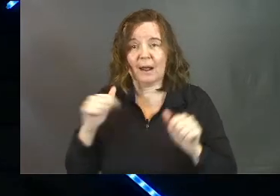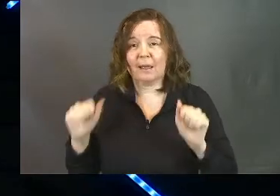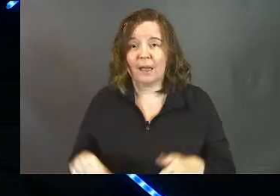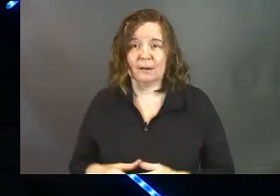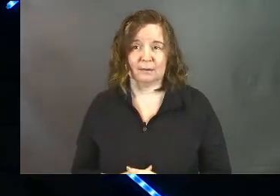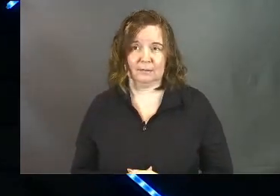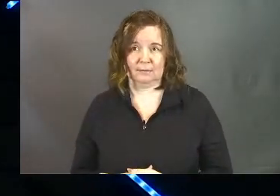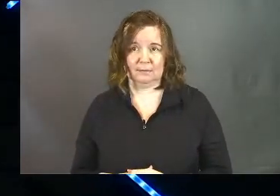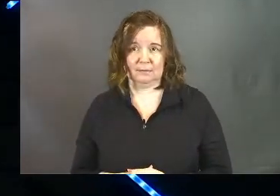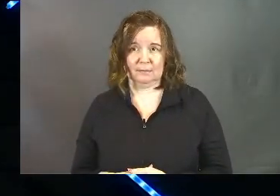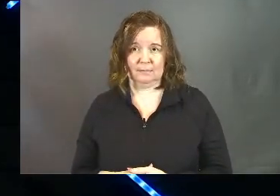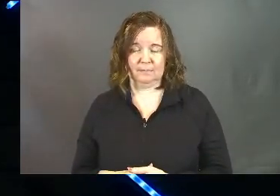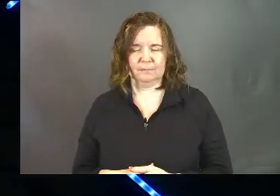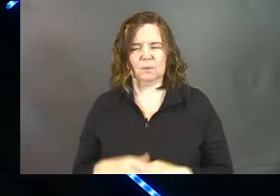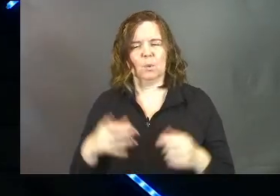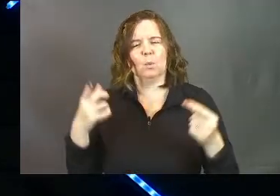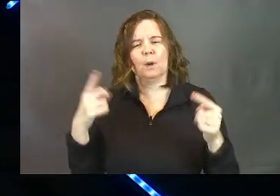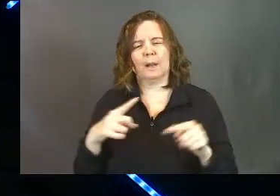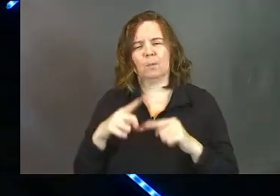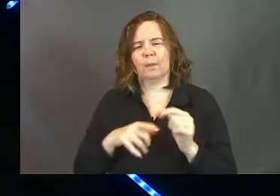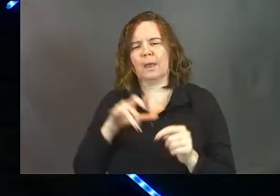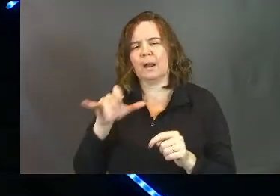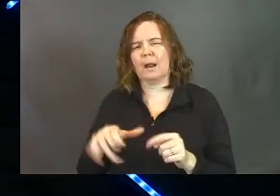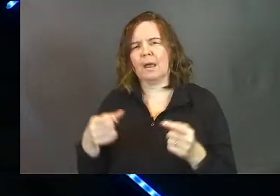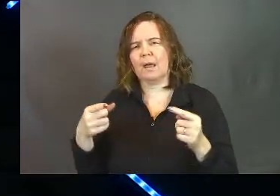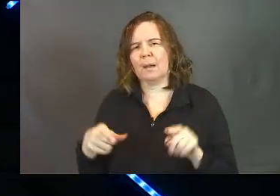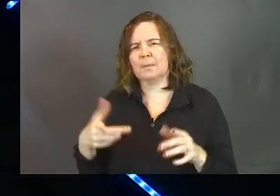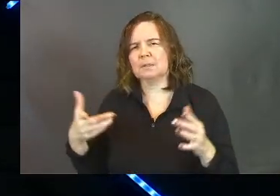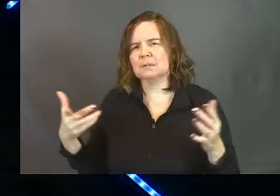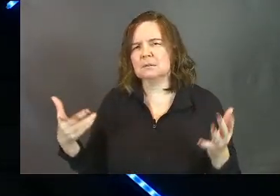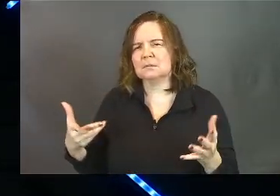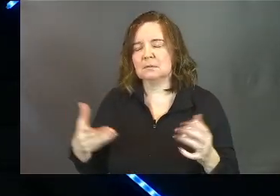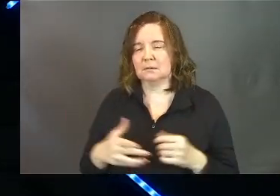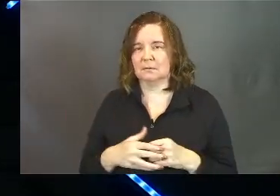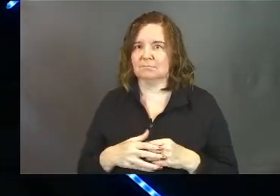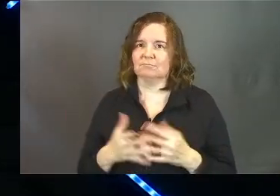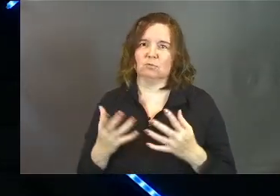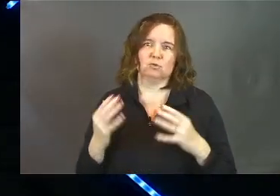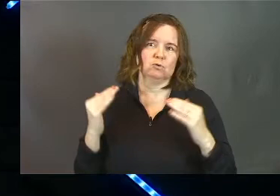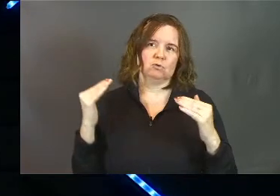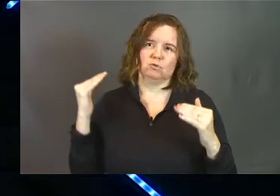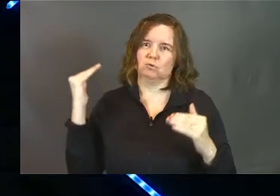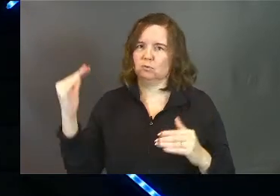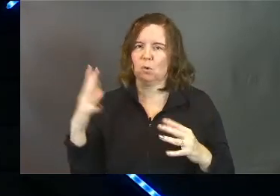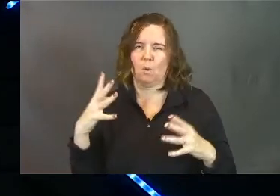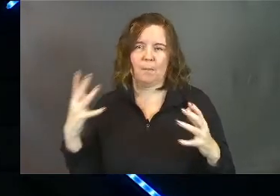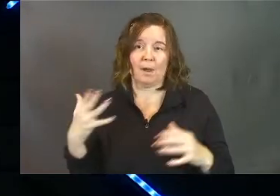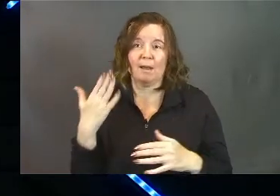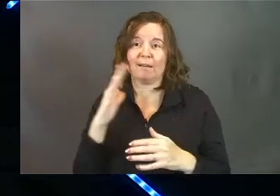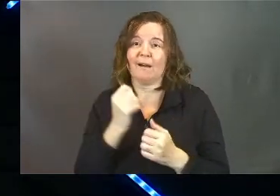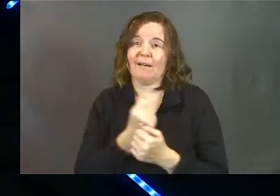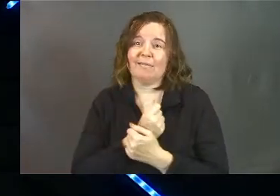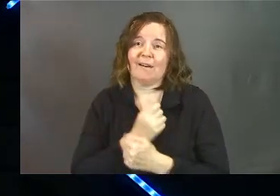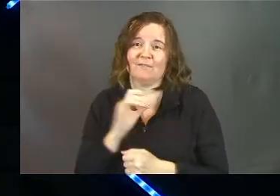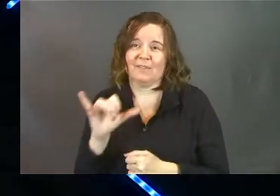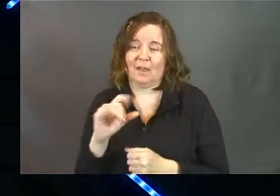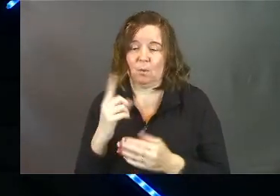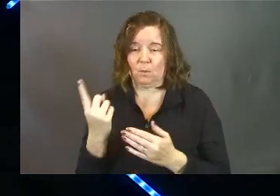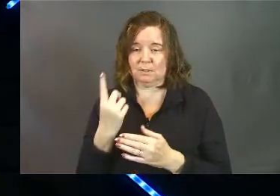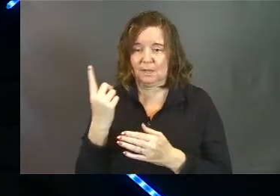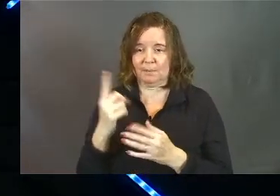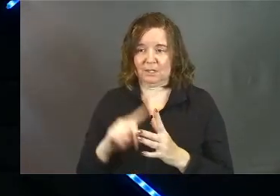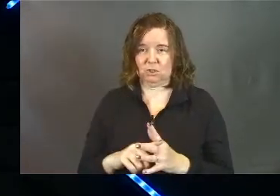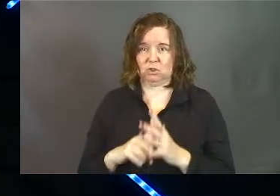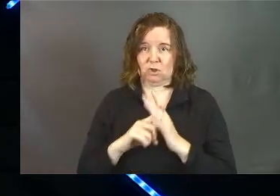can. What happens when that happens? So much. God loves that when something